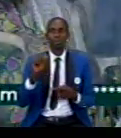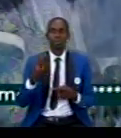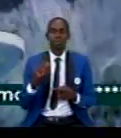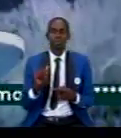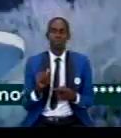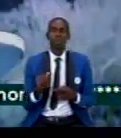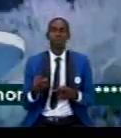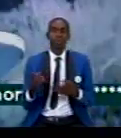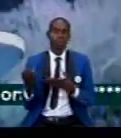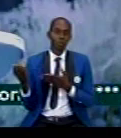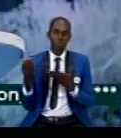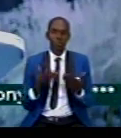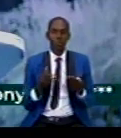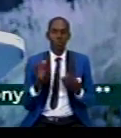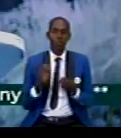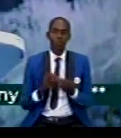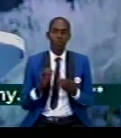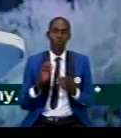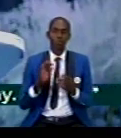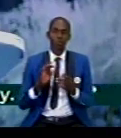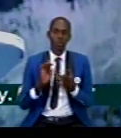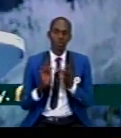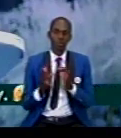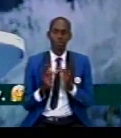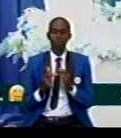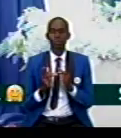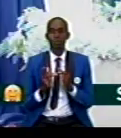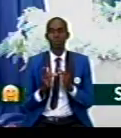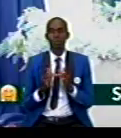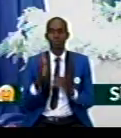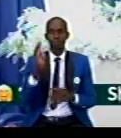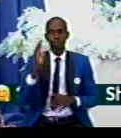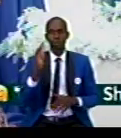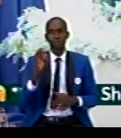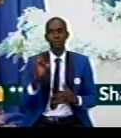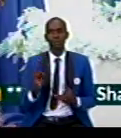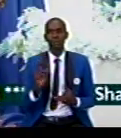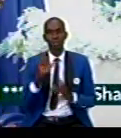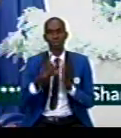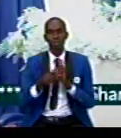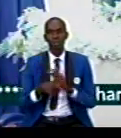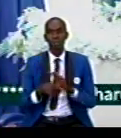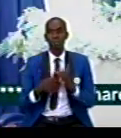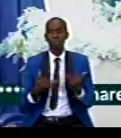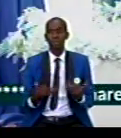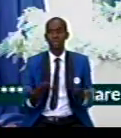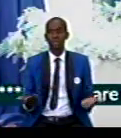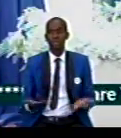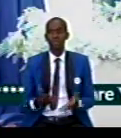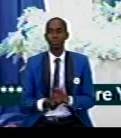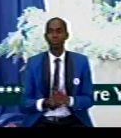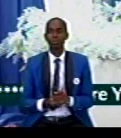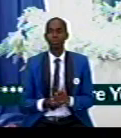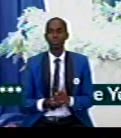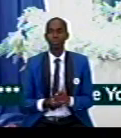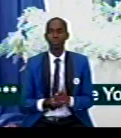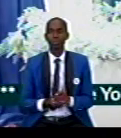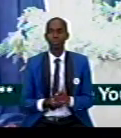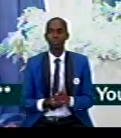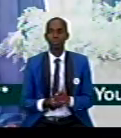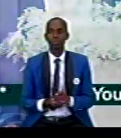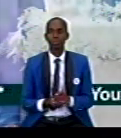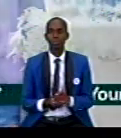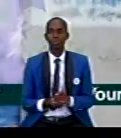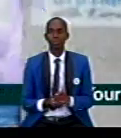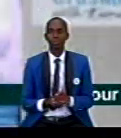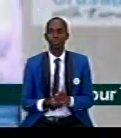next testimony now. This is Blessing Walye. Praise the Lord. Hallelujah. My name is Blessing Walye, as you